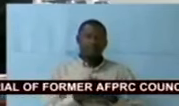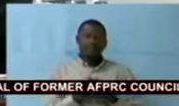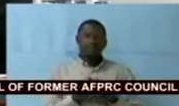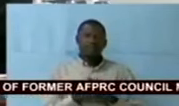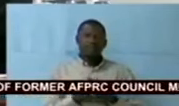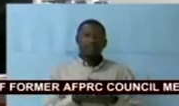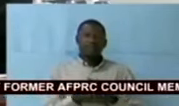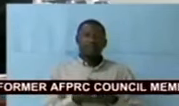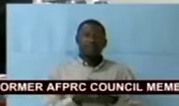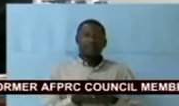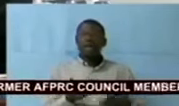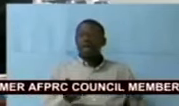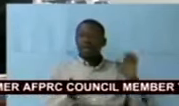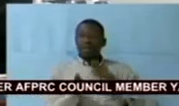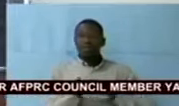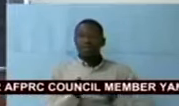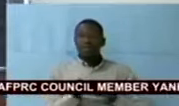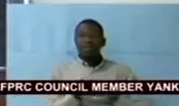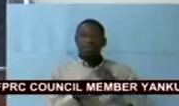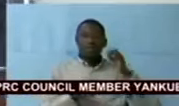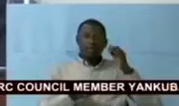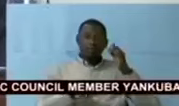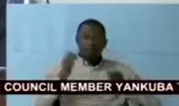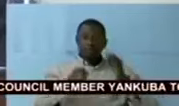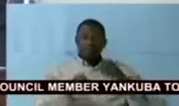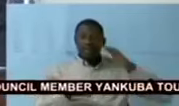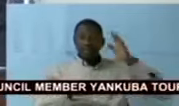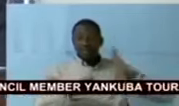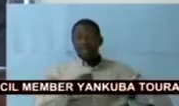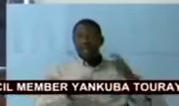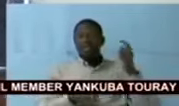on judgment day, you were very hopeful. I